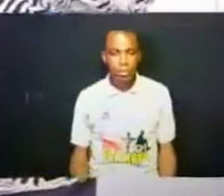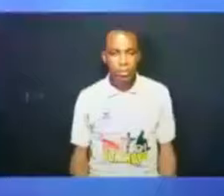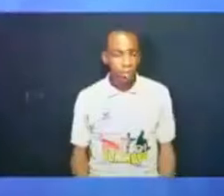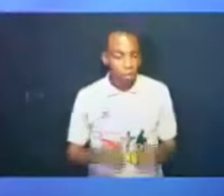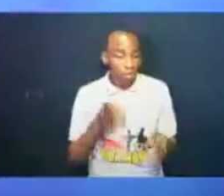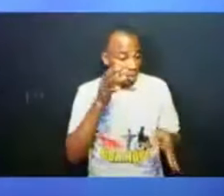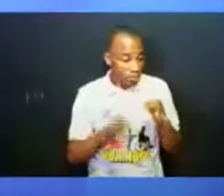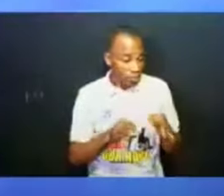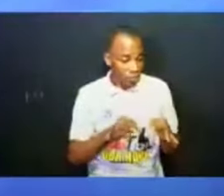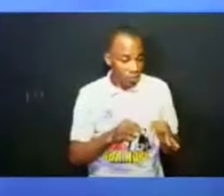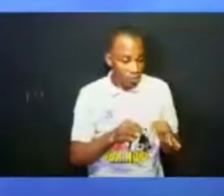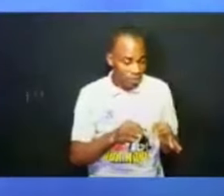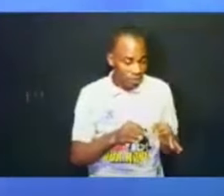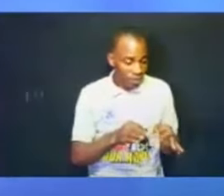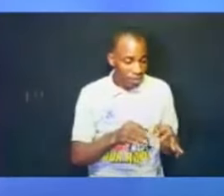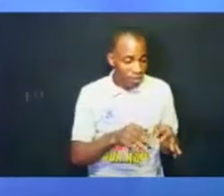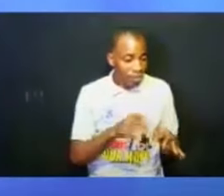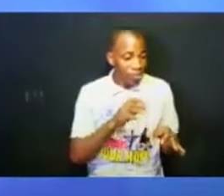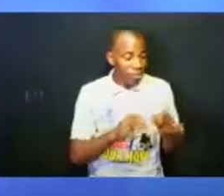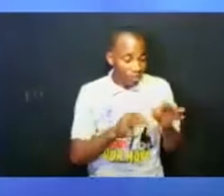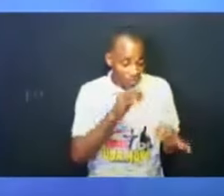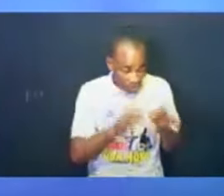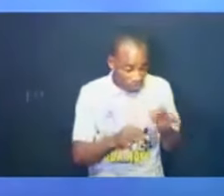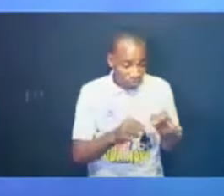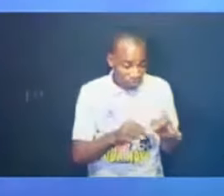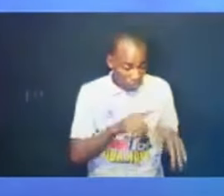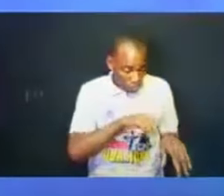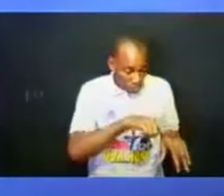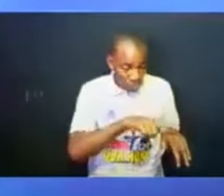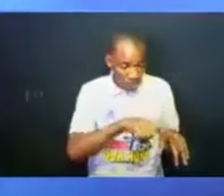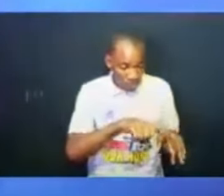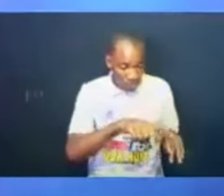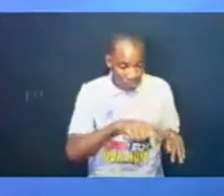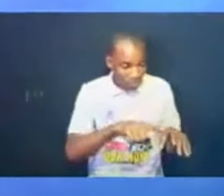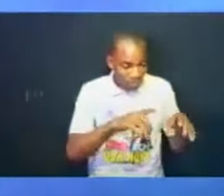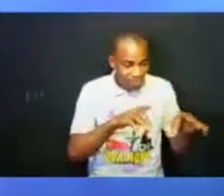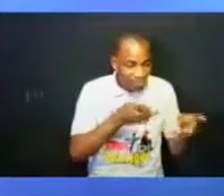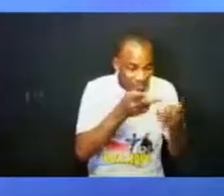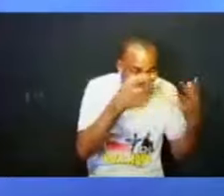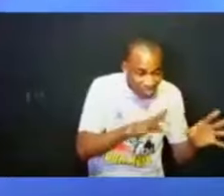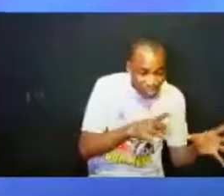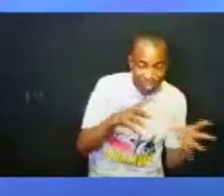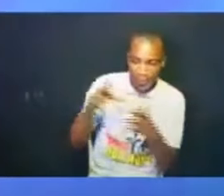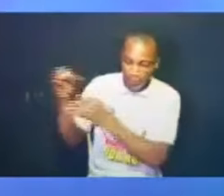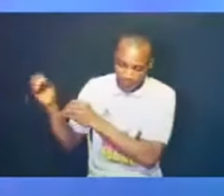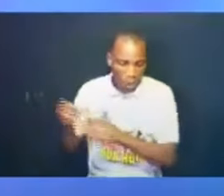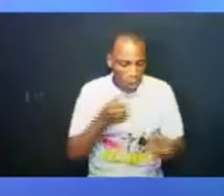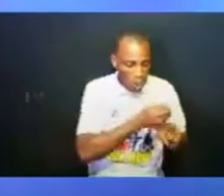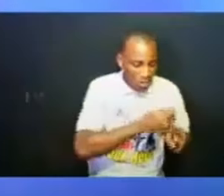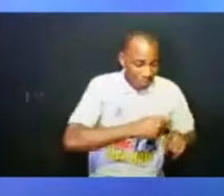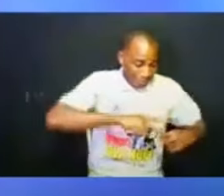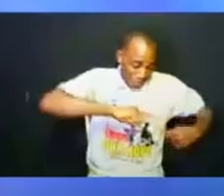elder, he has infected this elder with bitterness. Ansa na umfridi okostra na nchano. No, odi